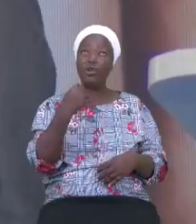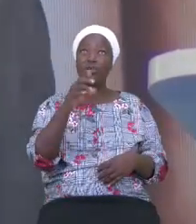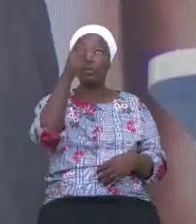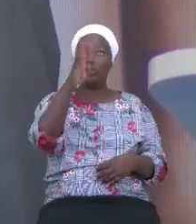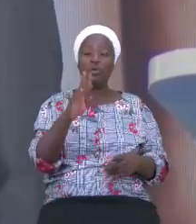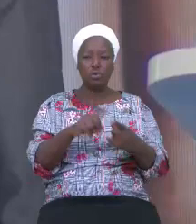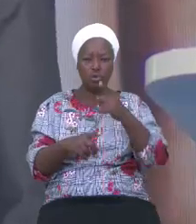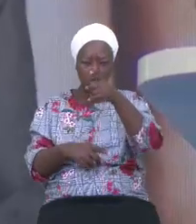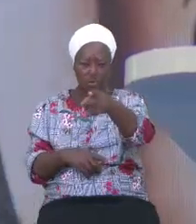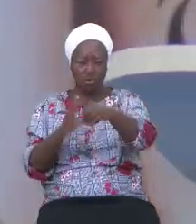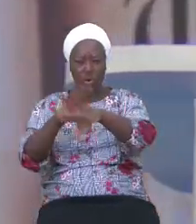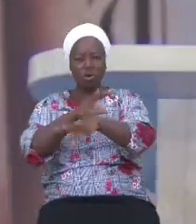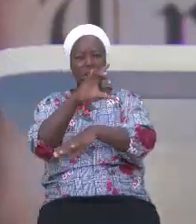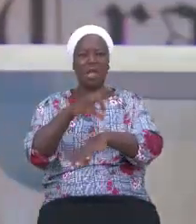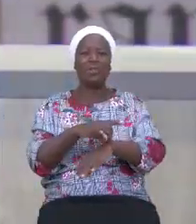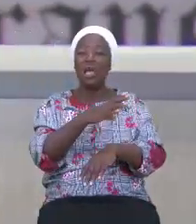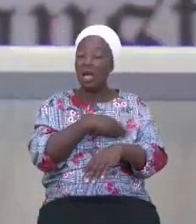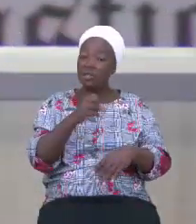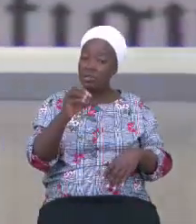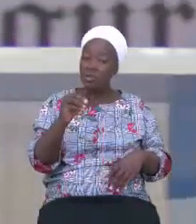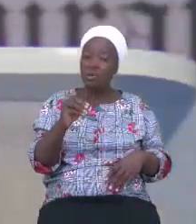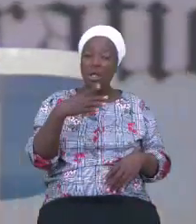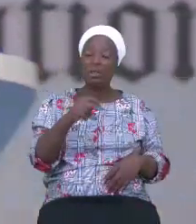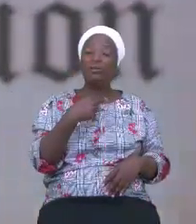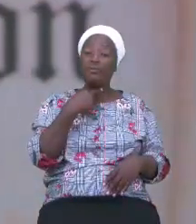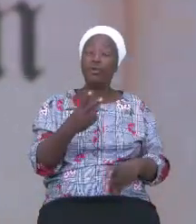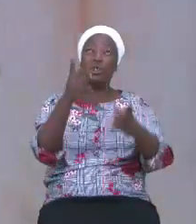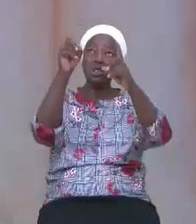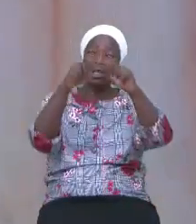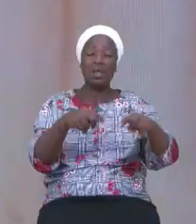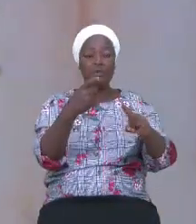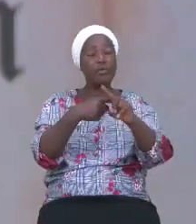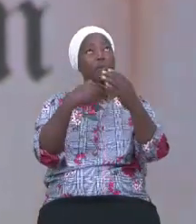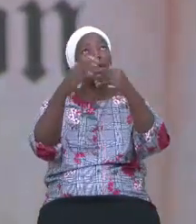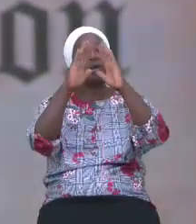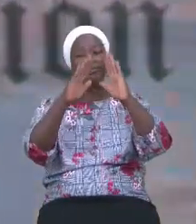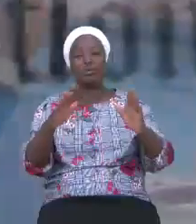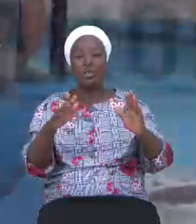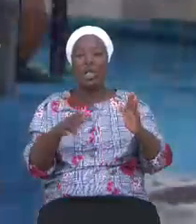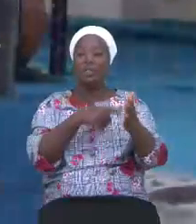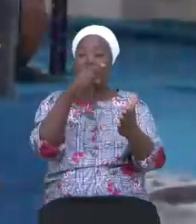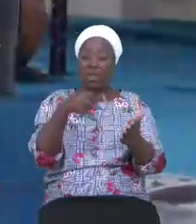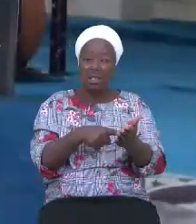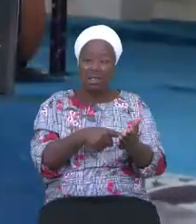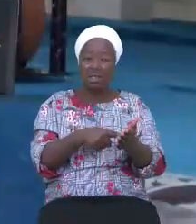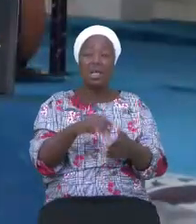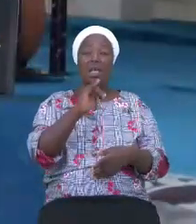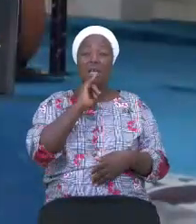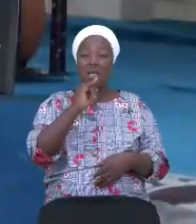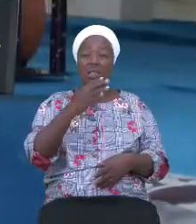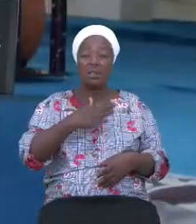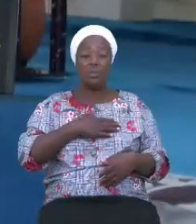to you on earth. And so the voice came from heaven. This is